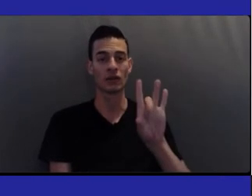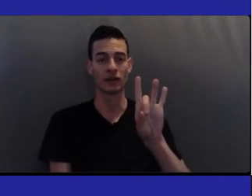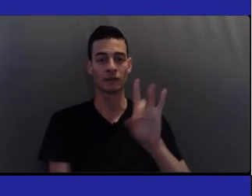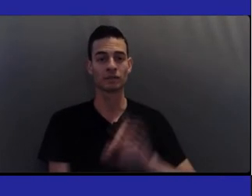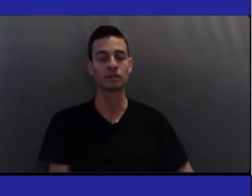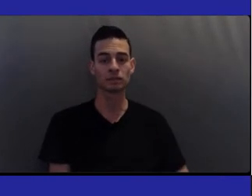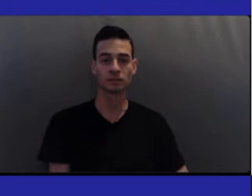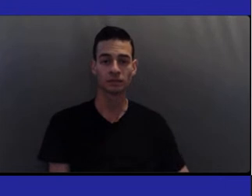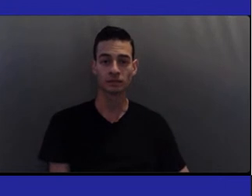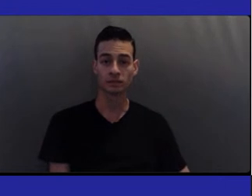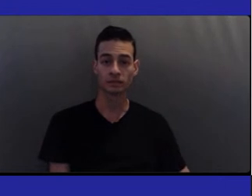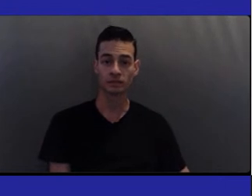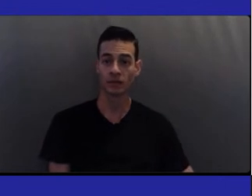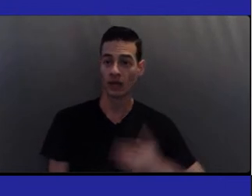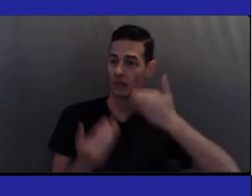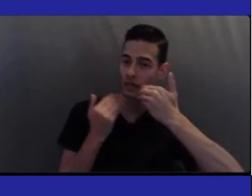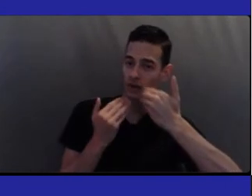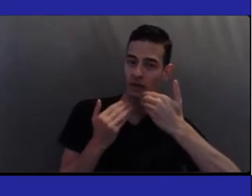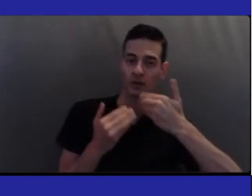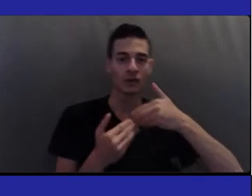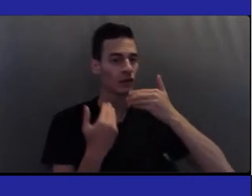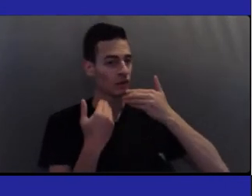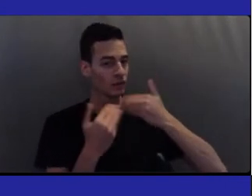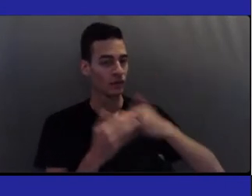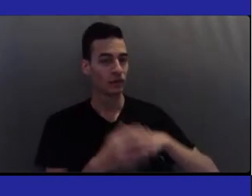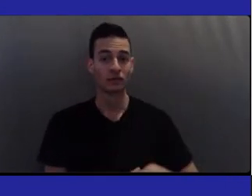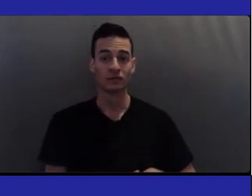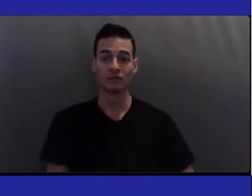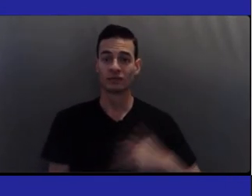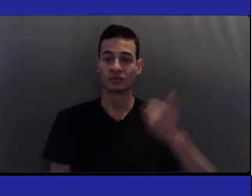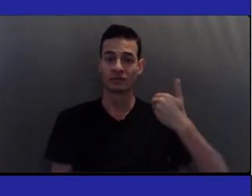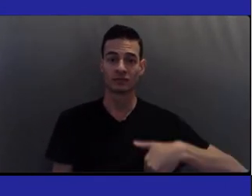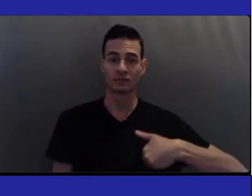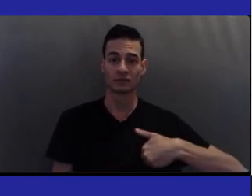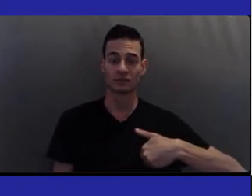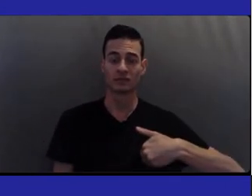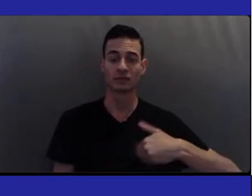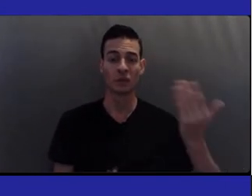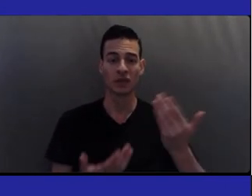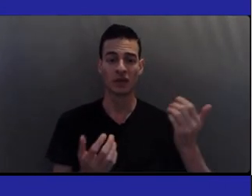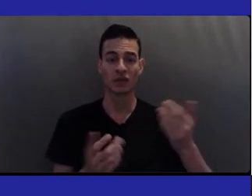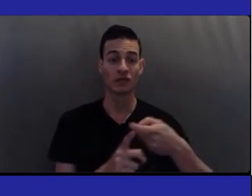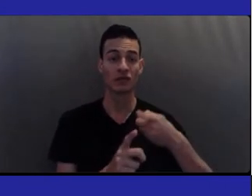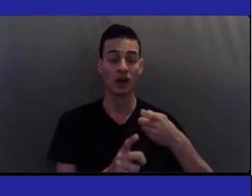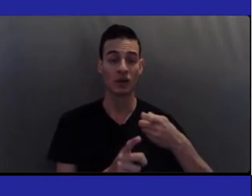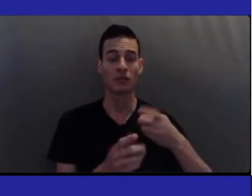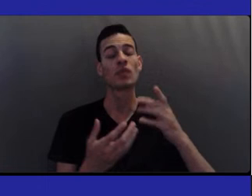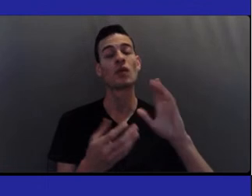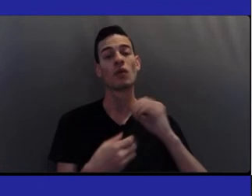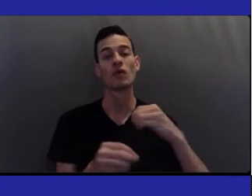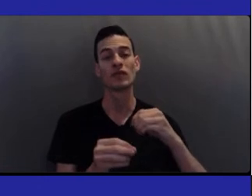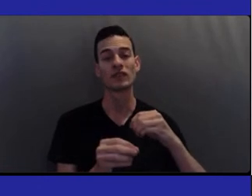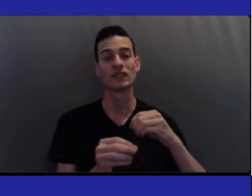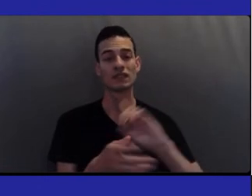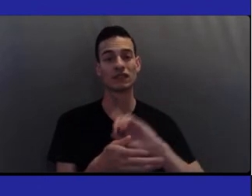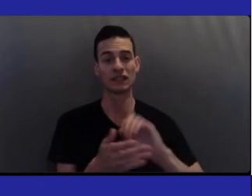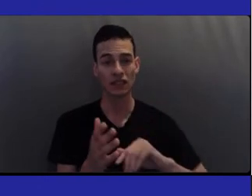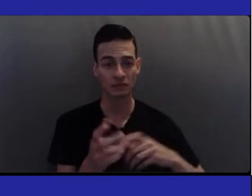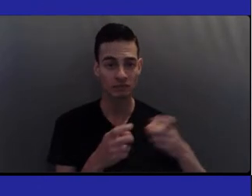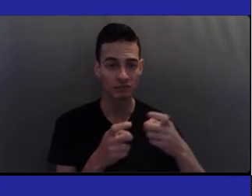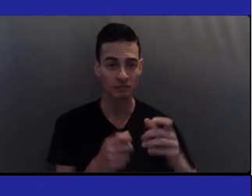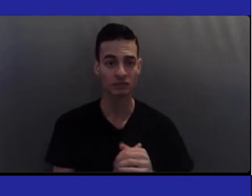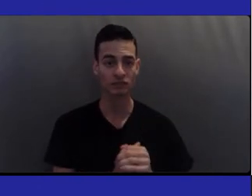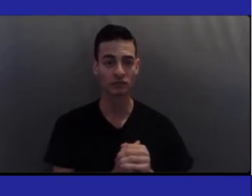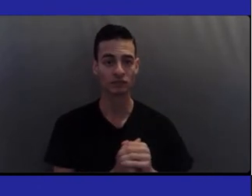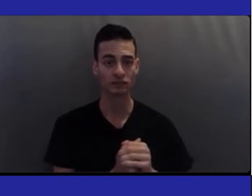Thank you, Dr. Thank you. Once again, I'm Manny Sias from the Office of Facilities Development, joined by my colleague Oscar Gonzalez, Luis Mendez, Senior Vice President